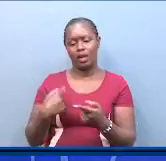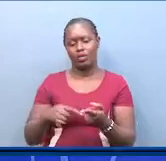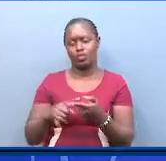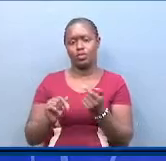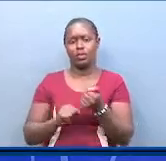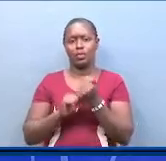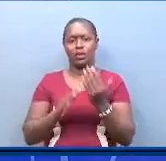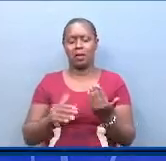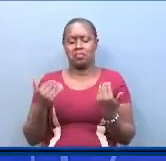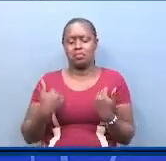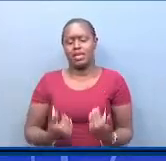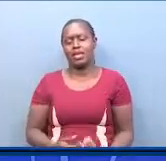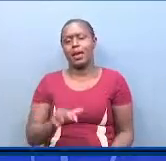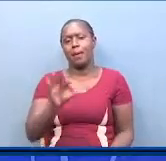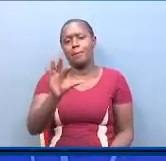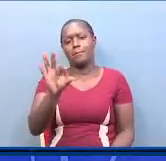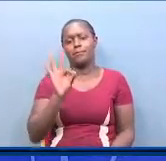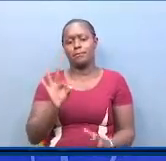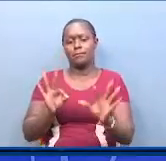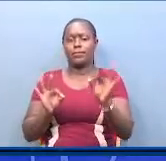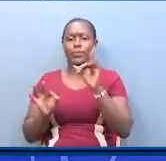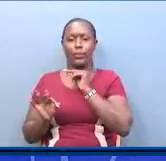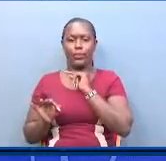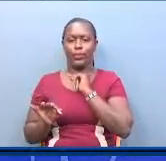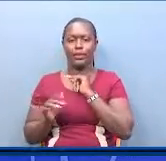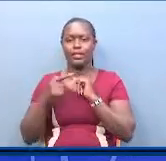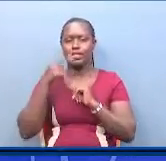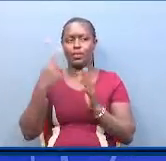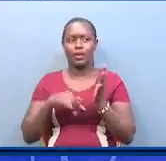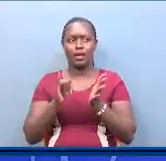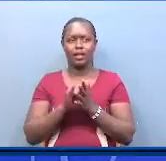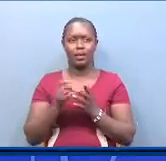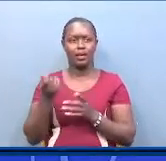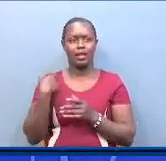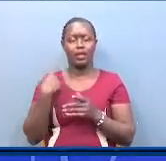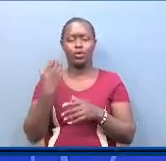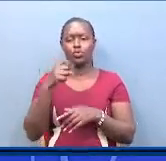am the sample set that they are sampling and saying that we are, you understand?